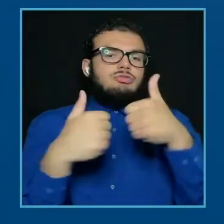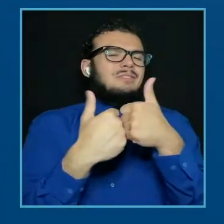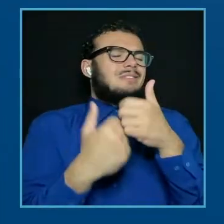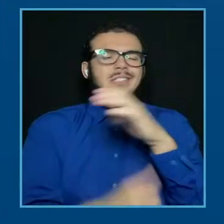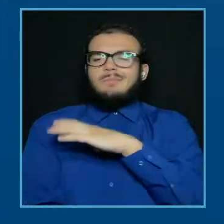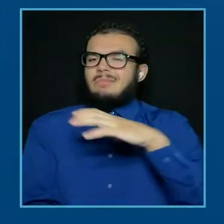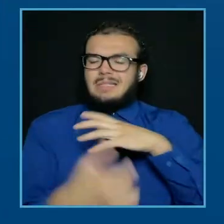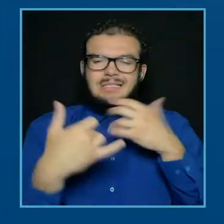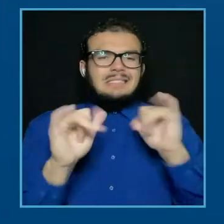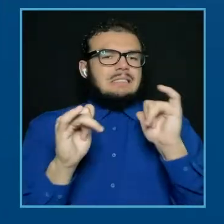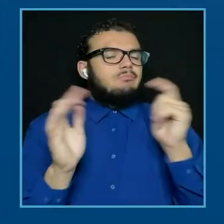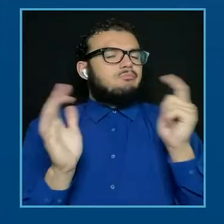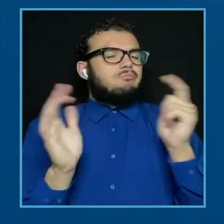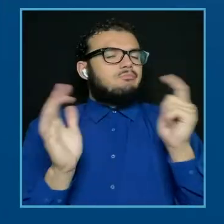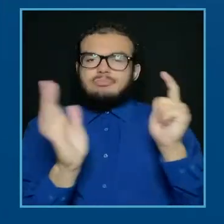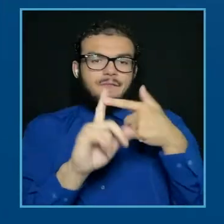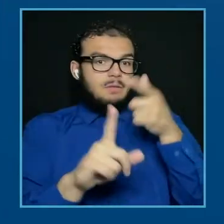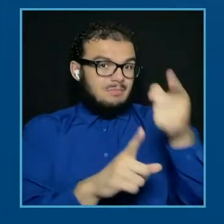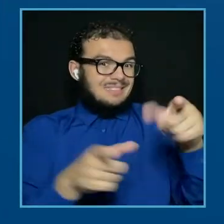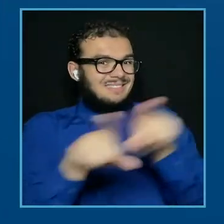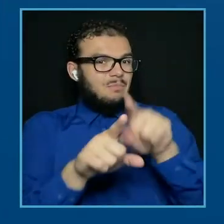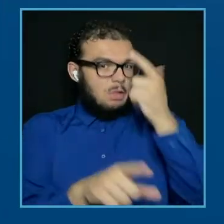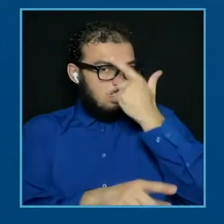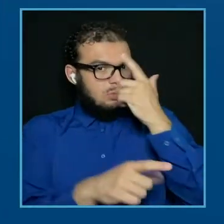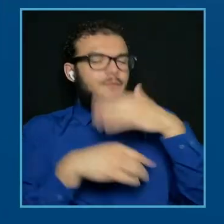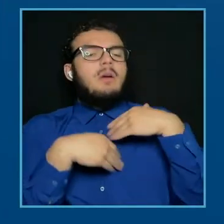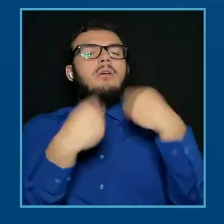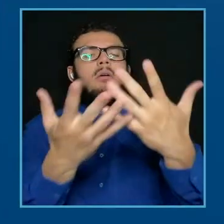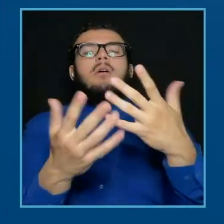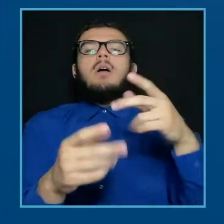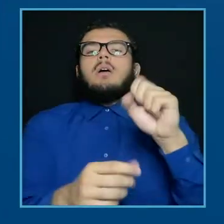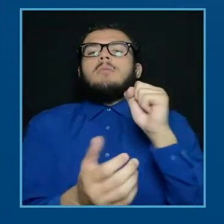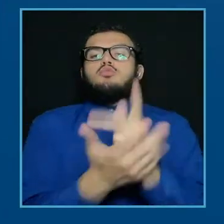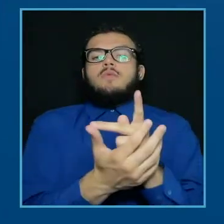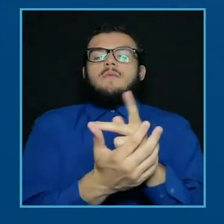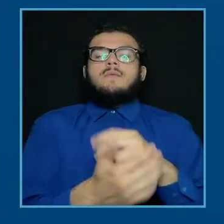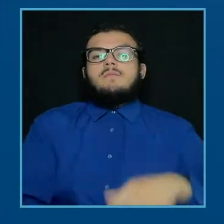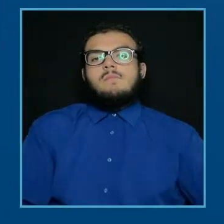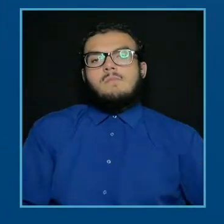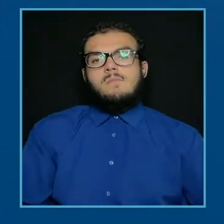then prohibited by that same logic from granting the relief that the members seek.